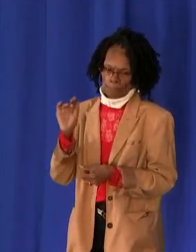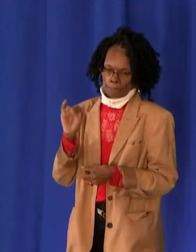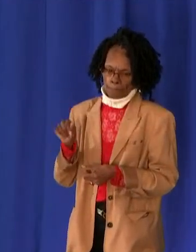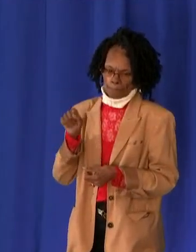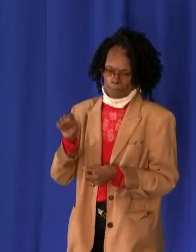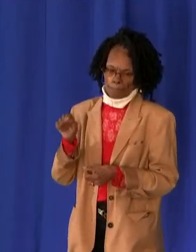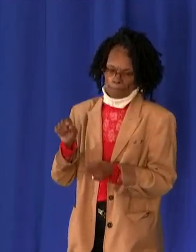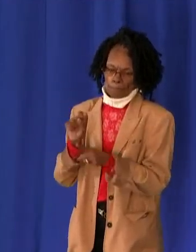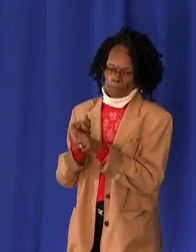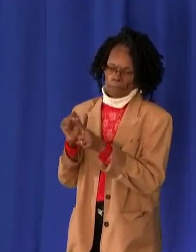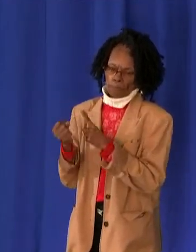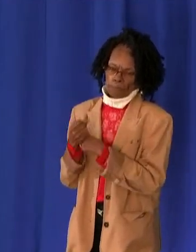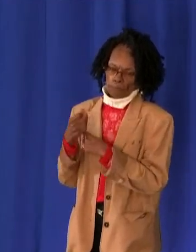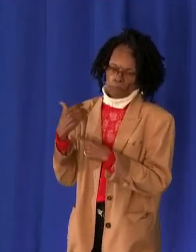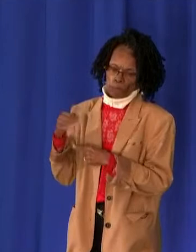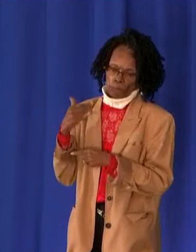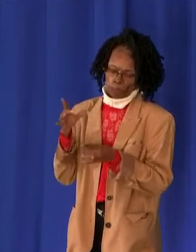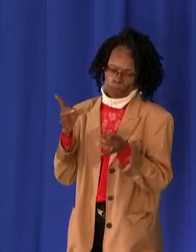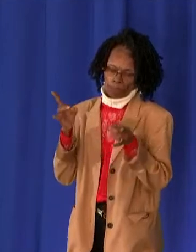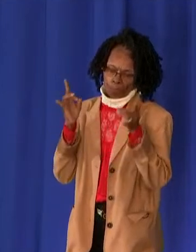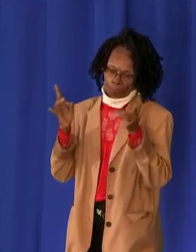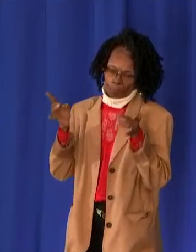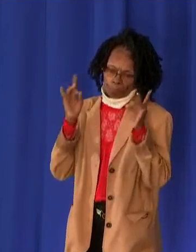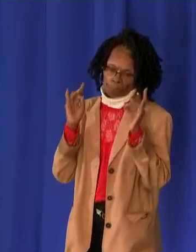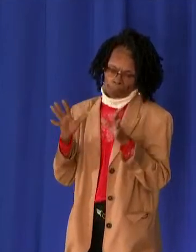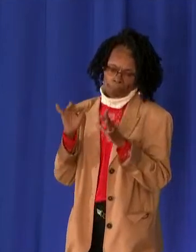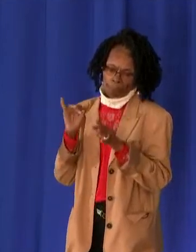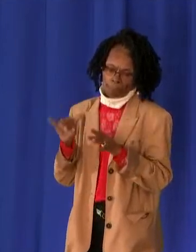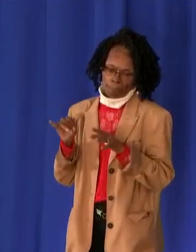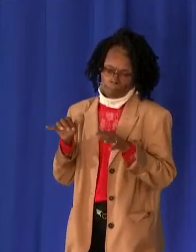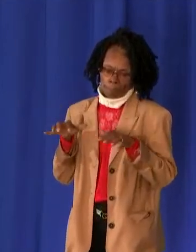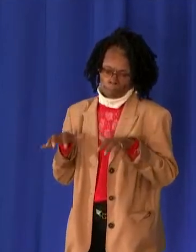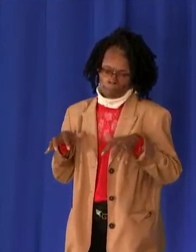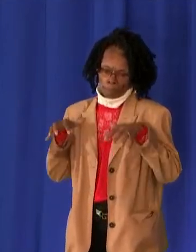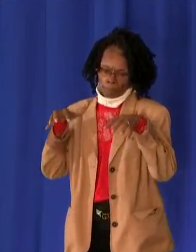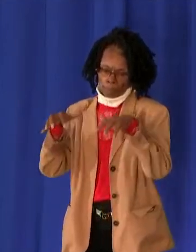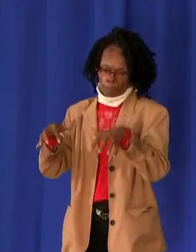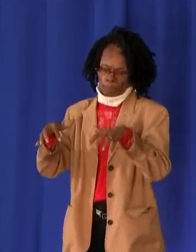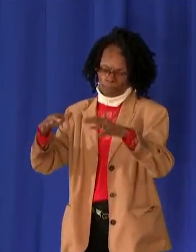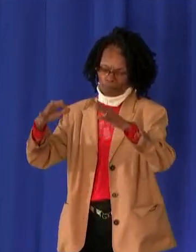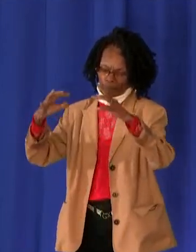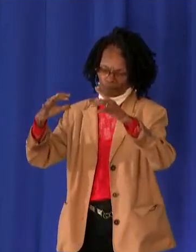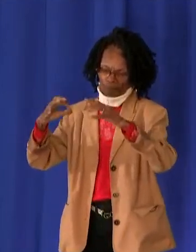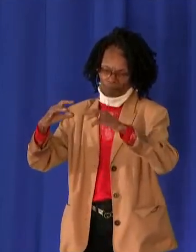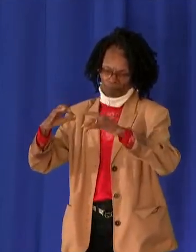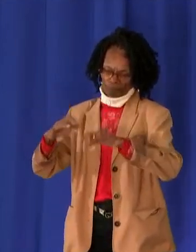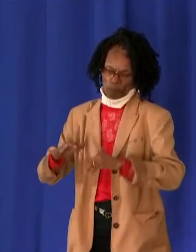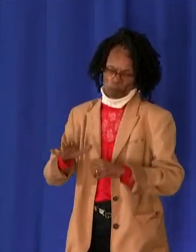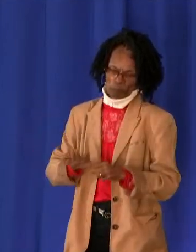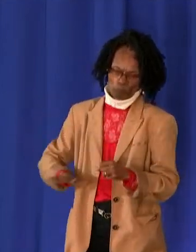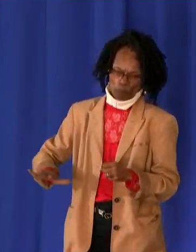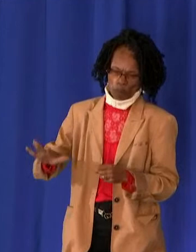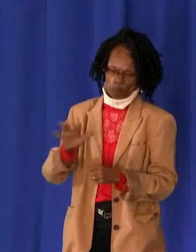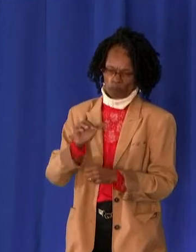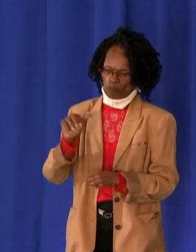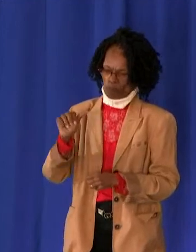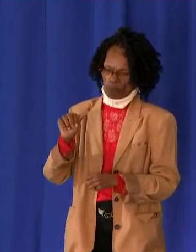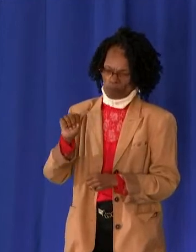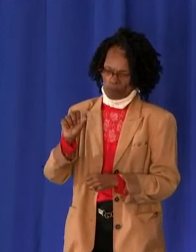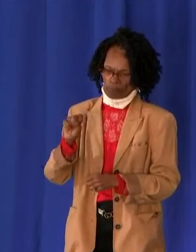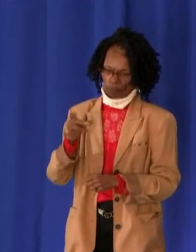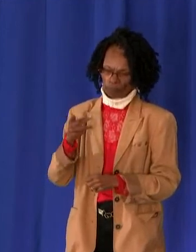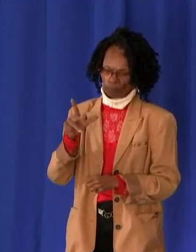is abysmal. We have a stadium that's falling down, surrounded by asphalt, when this city is in need of